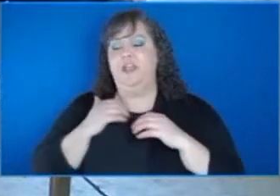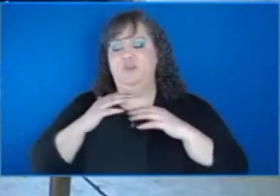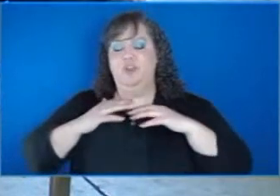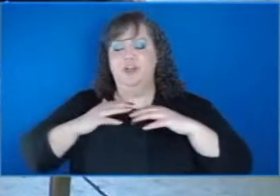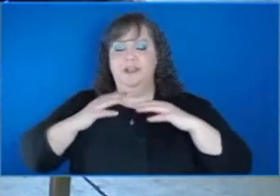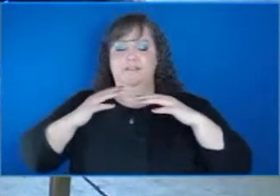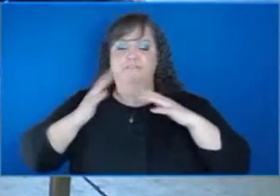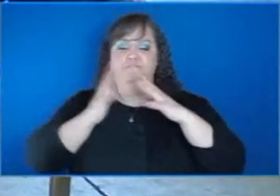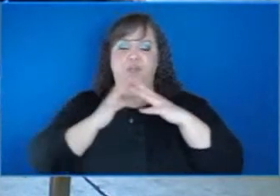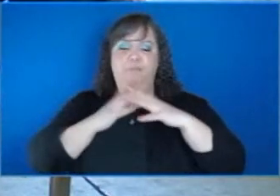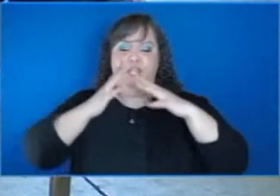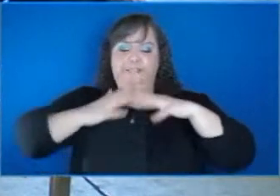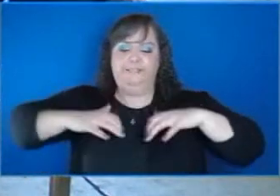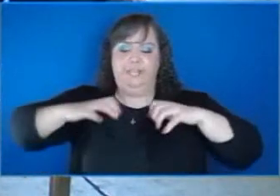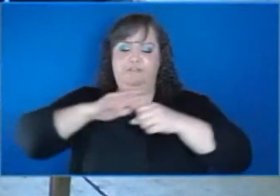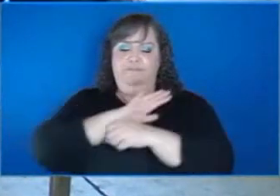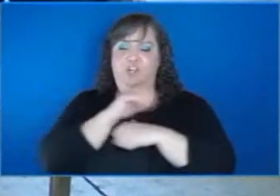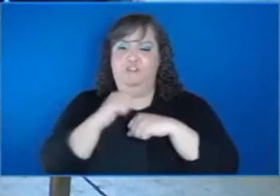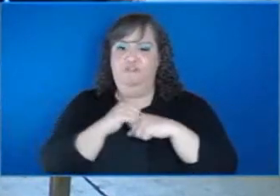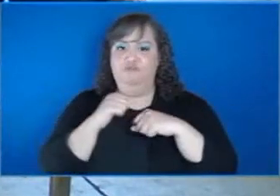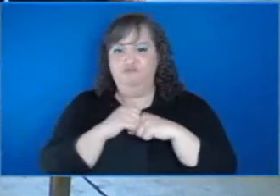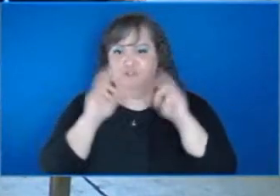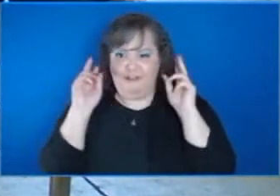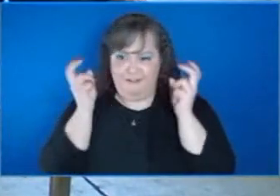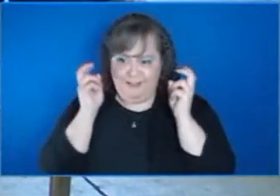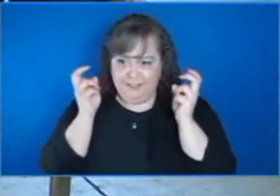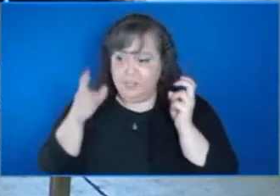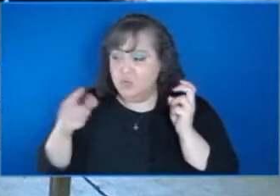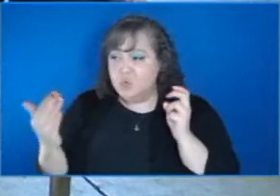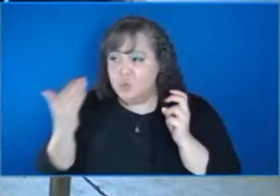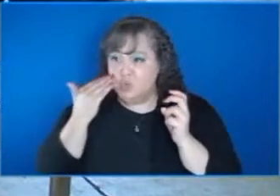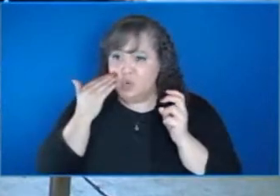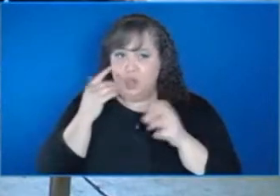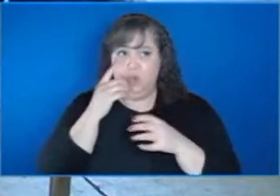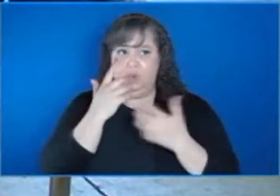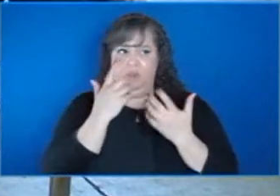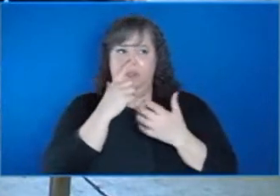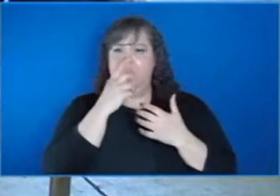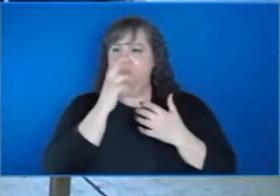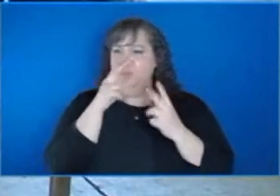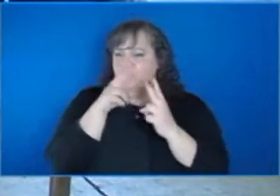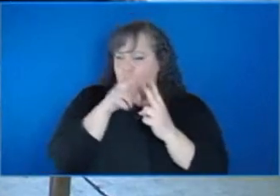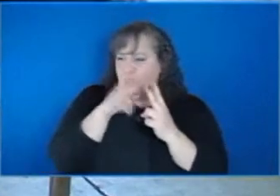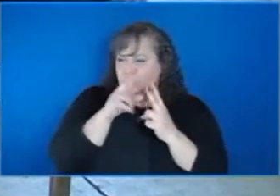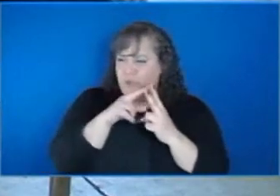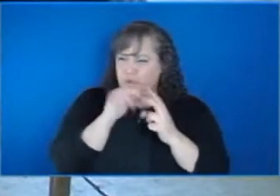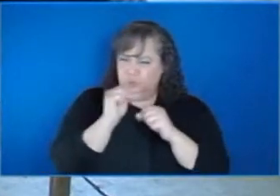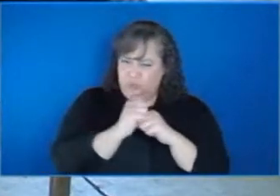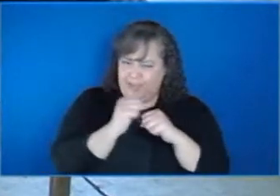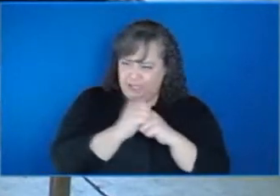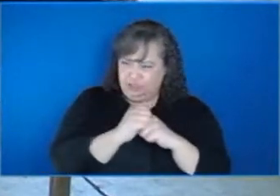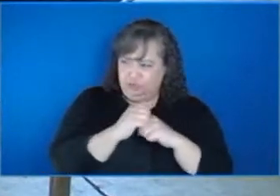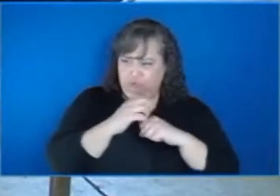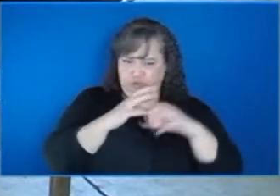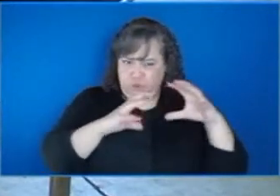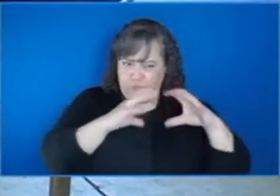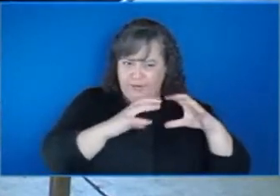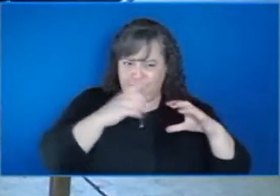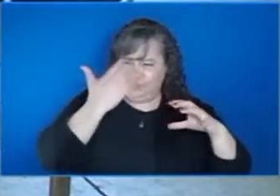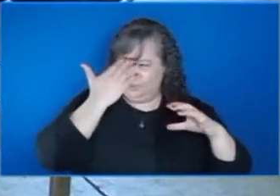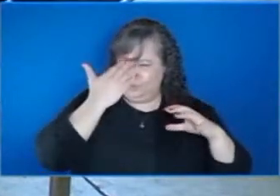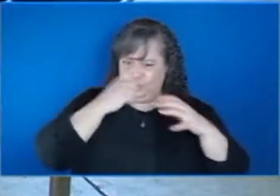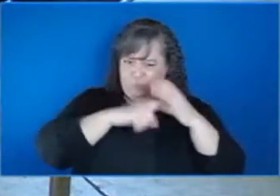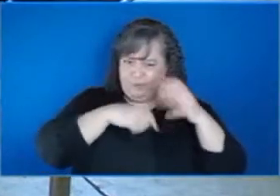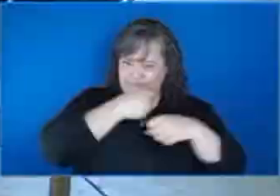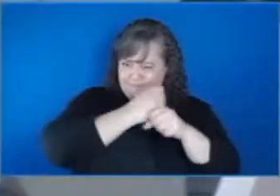the composition of these two asteroids, especially the one targeted for impact? Yeah, that's a great question. So what we do